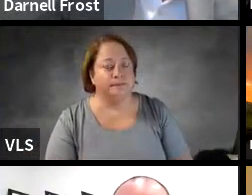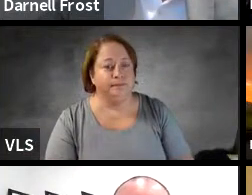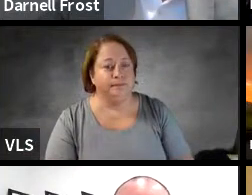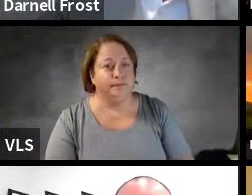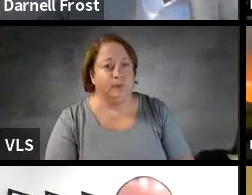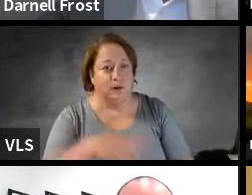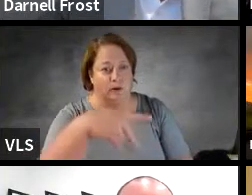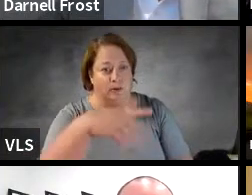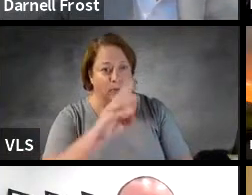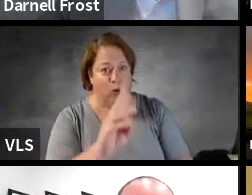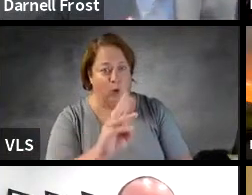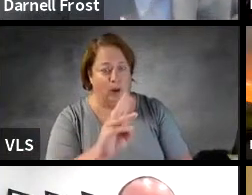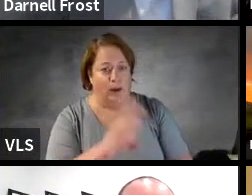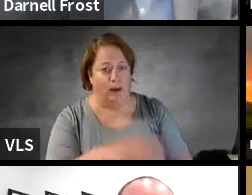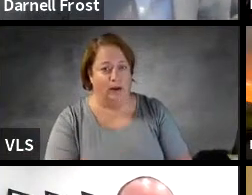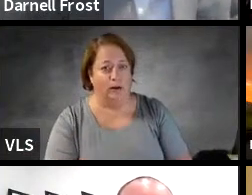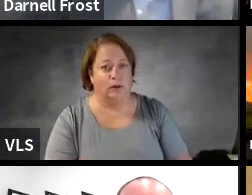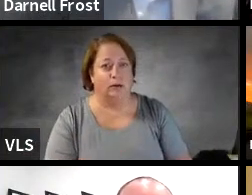Parkway.